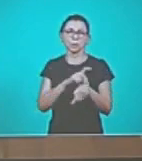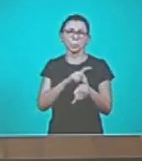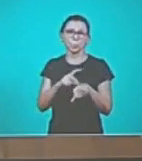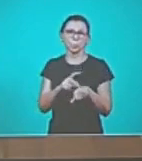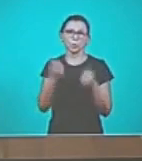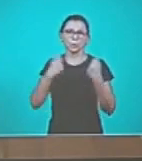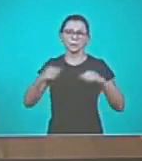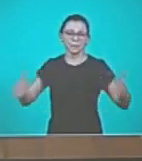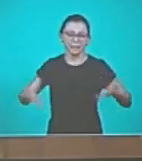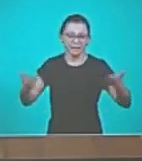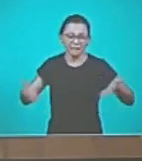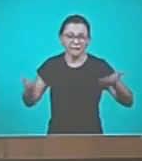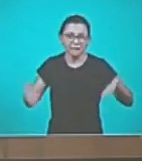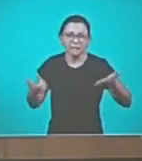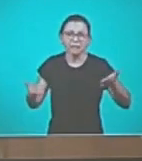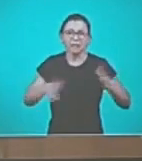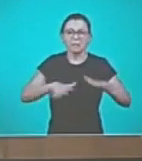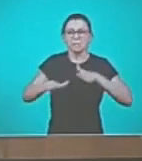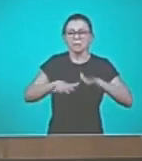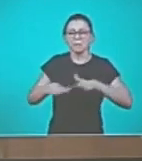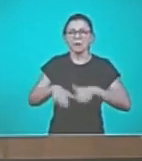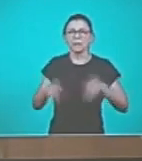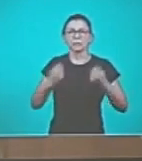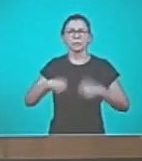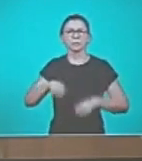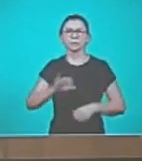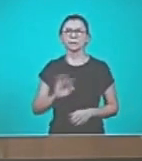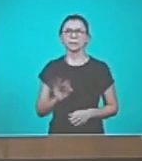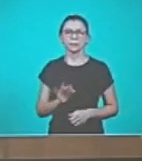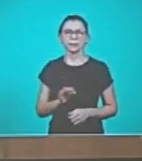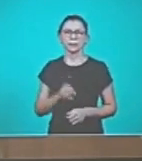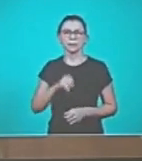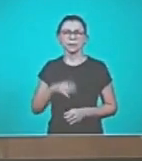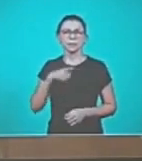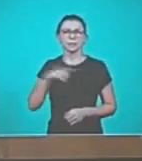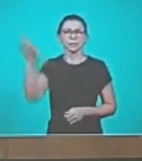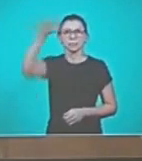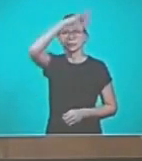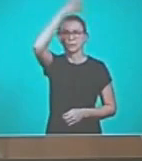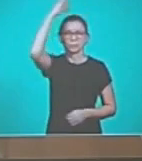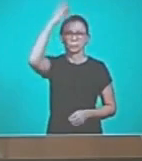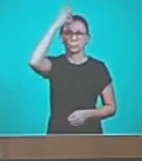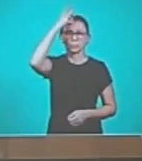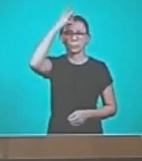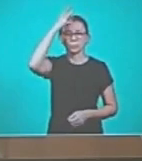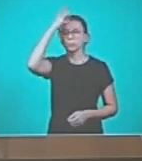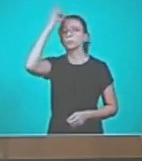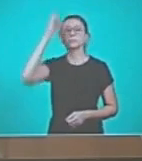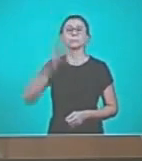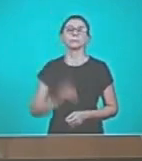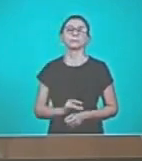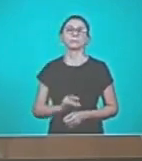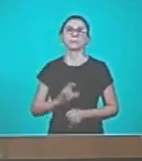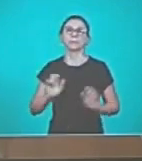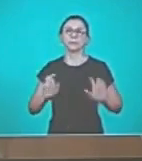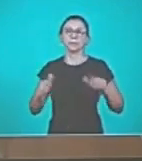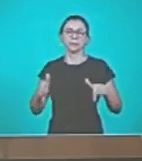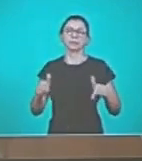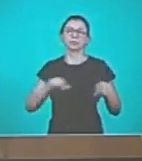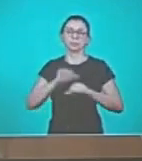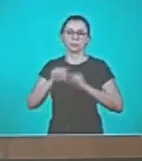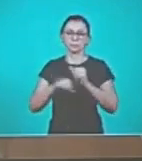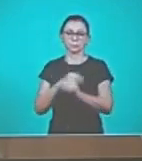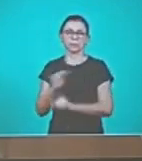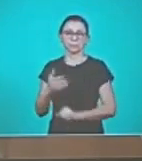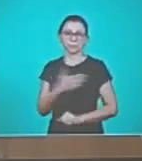We just need to allow the Holy Spirit to operate. It's a gift. Use the gifts, spiritual gifts. And that's what we need to put in order